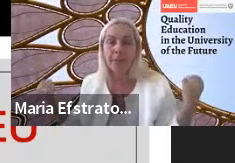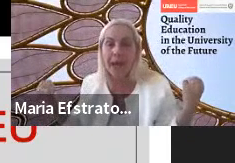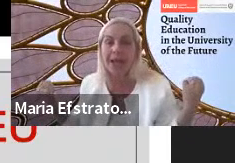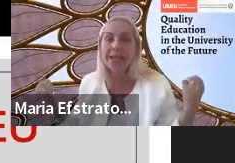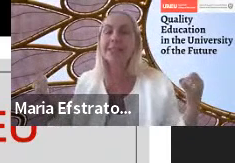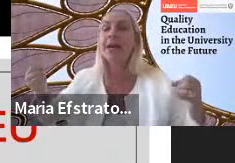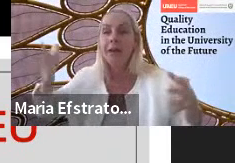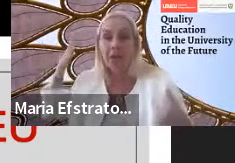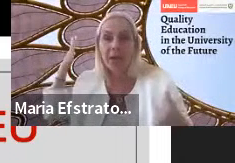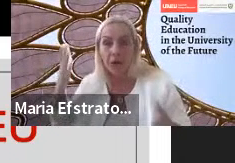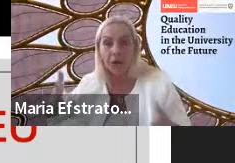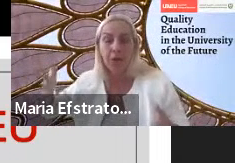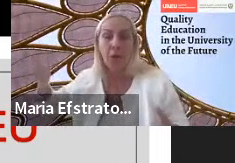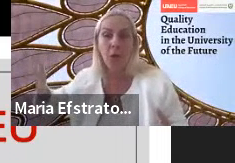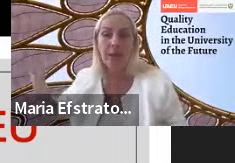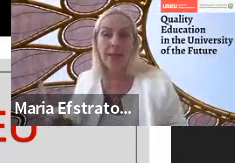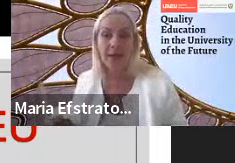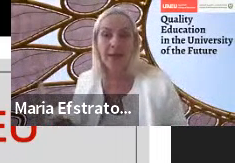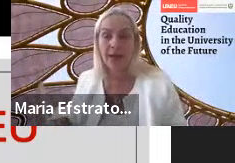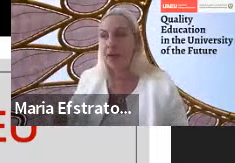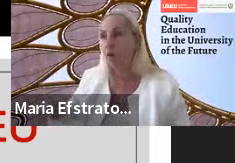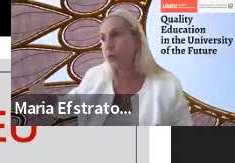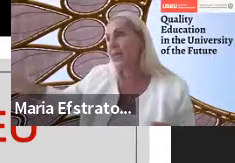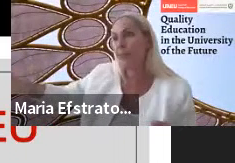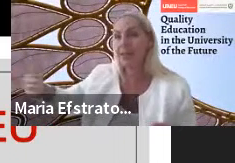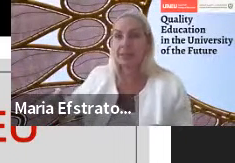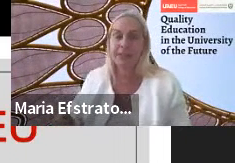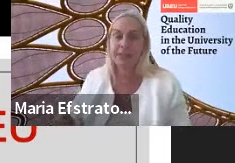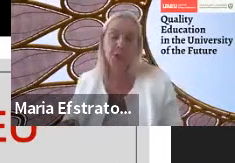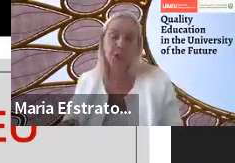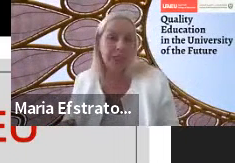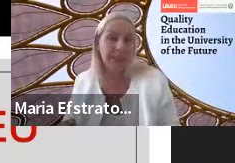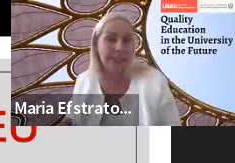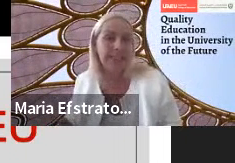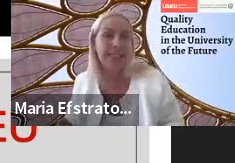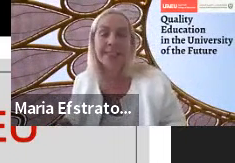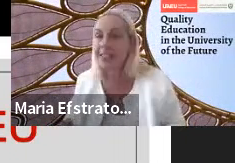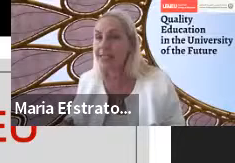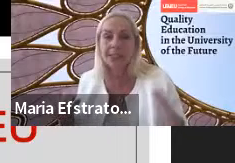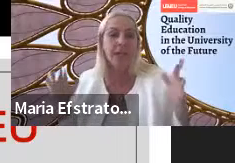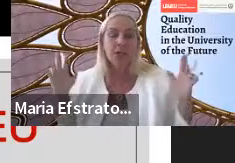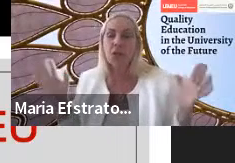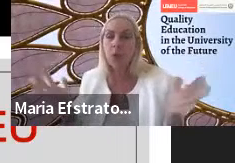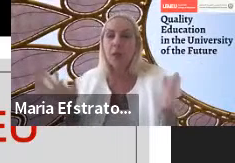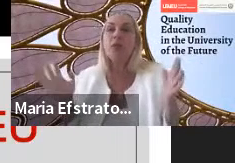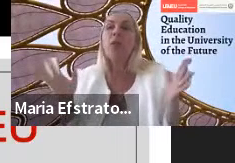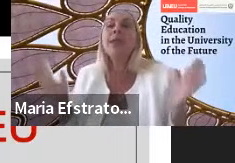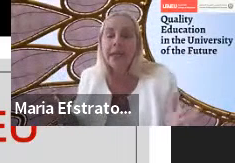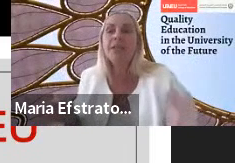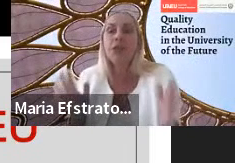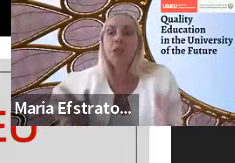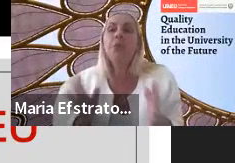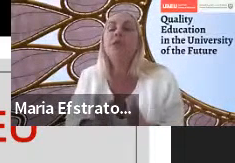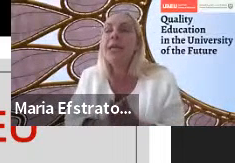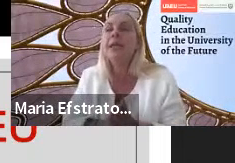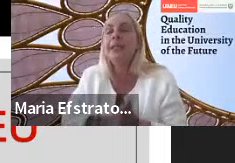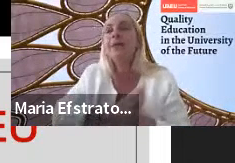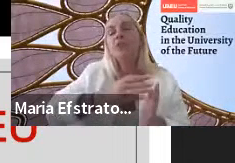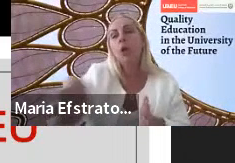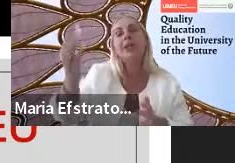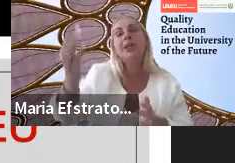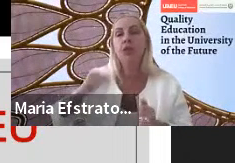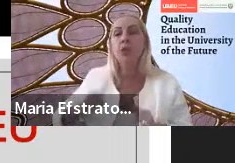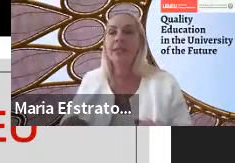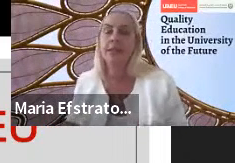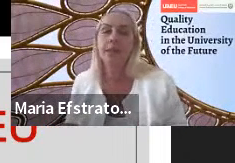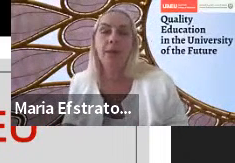wearing the mask. They are not following or keeping the social distances. So we need to protect them.